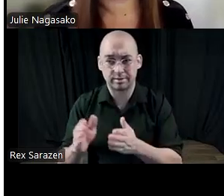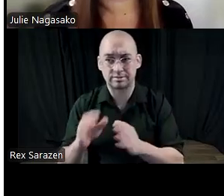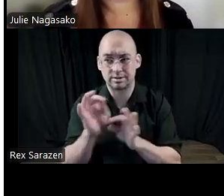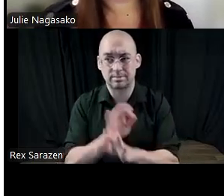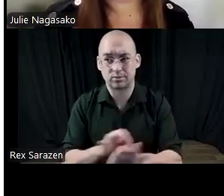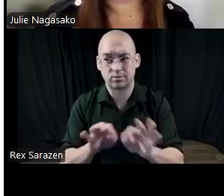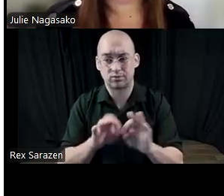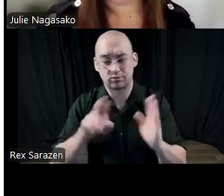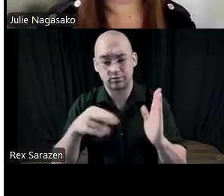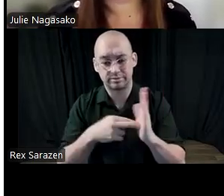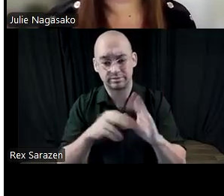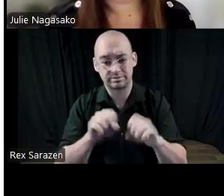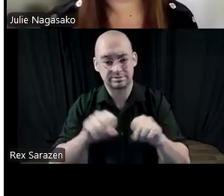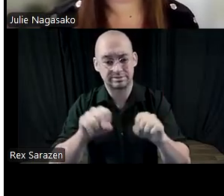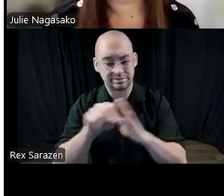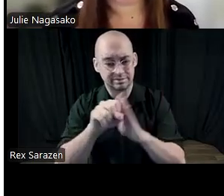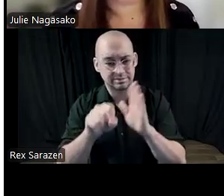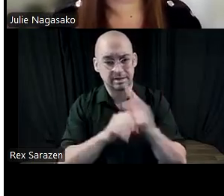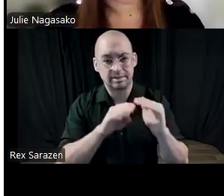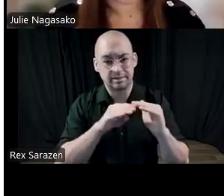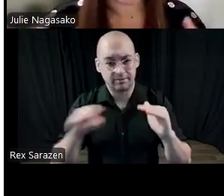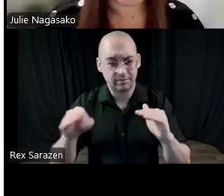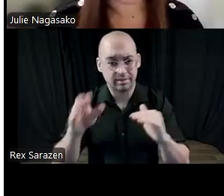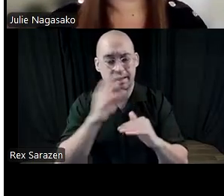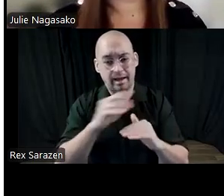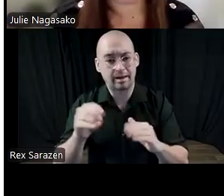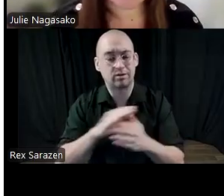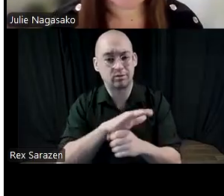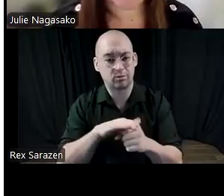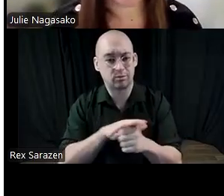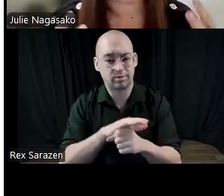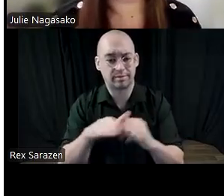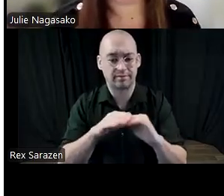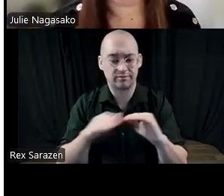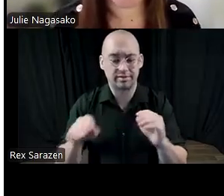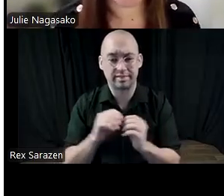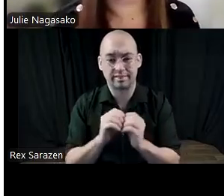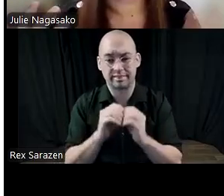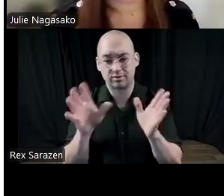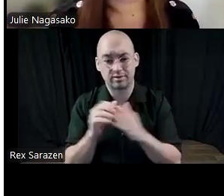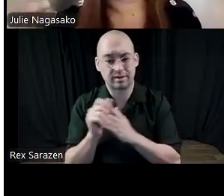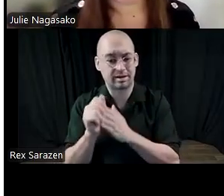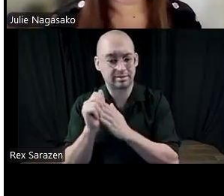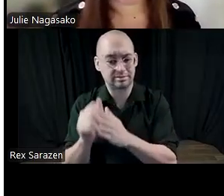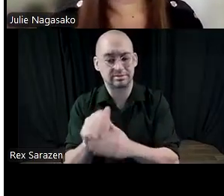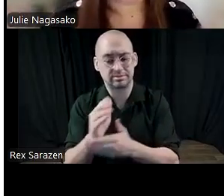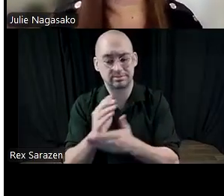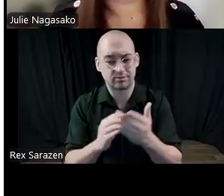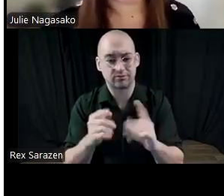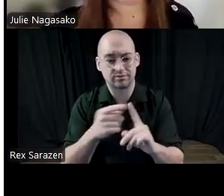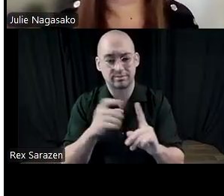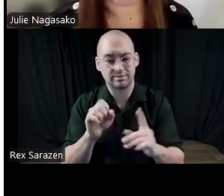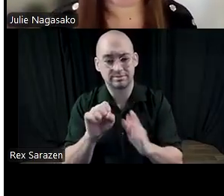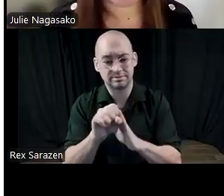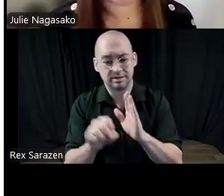level as well as the local level to make sure that we have clear guidance and alignment with support from the state, and then the opportunity for